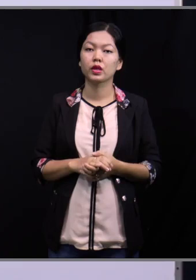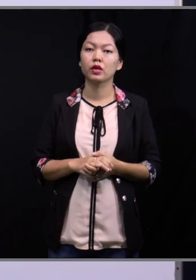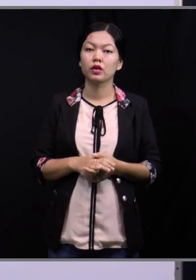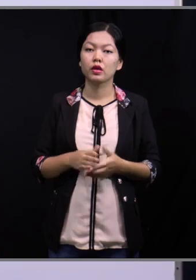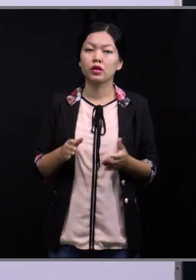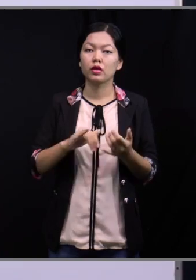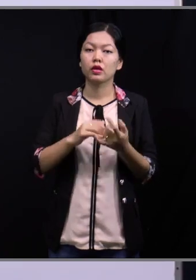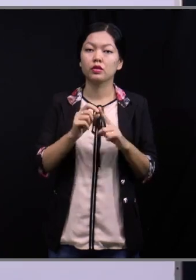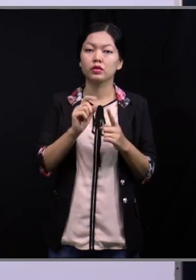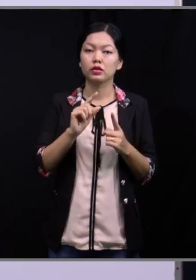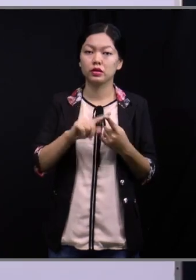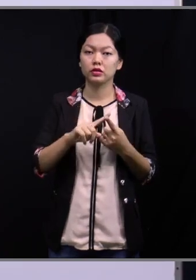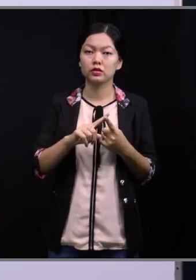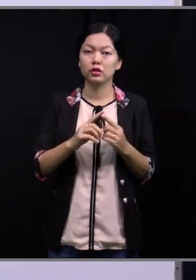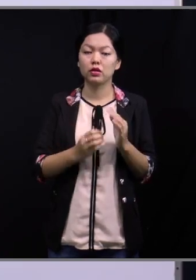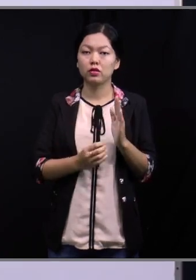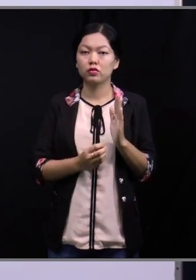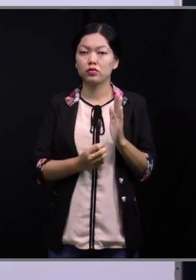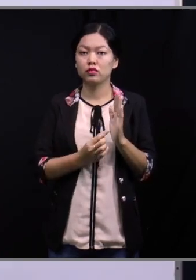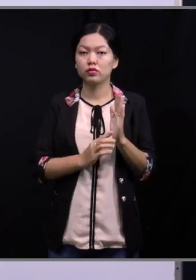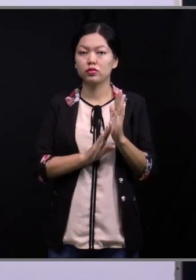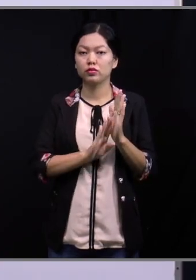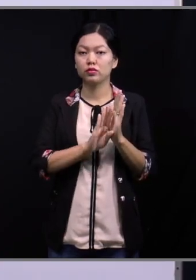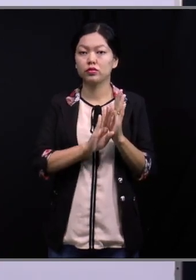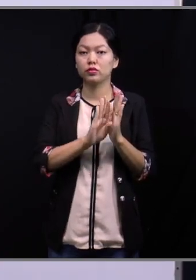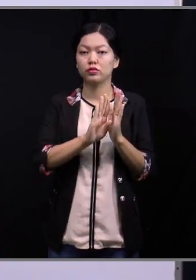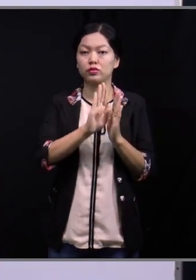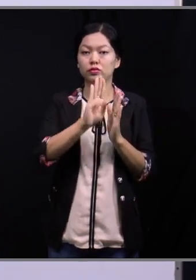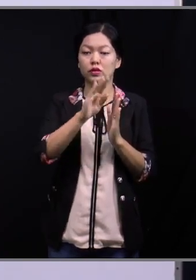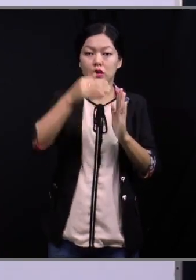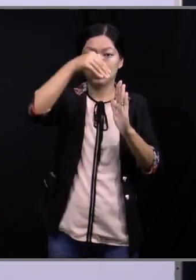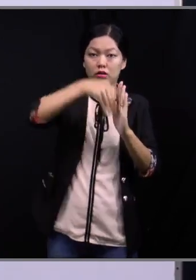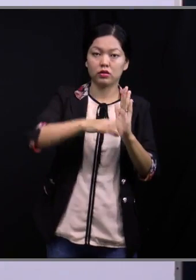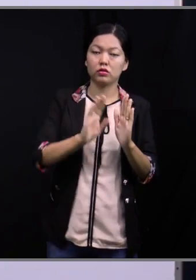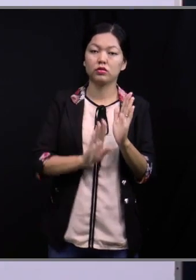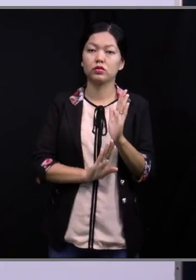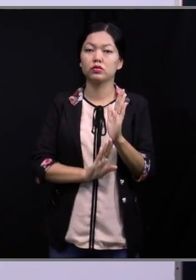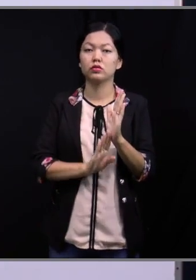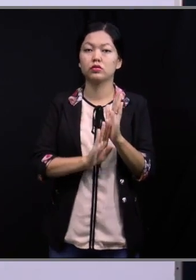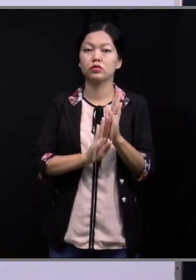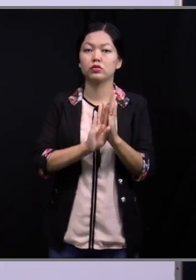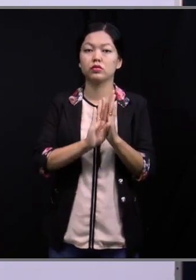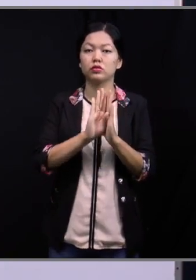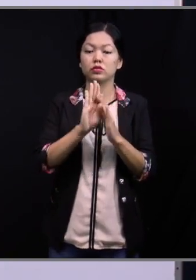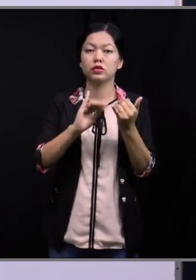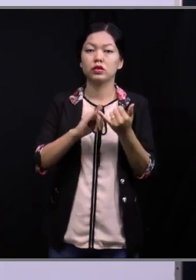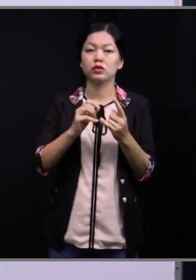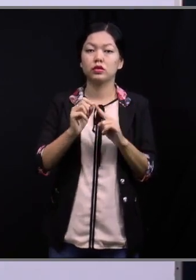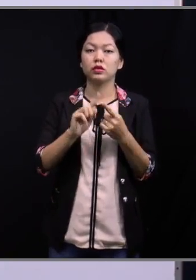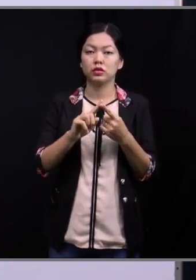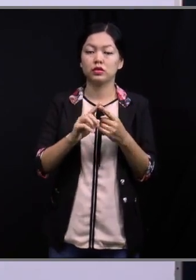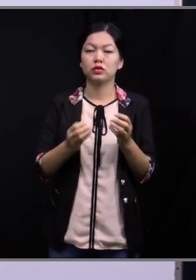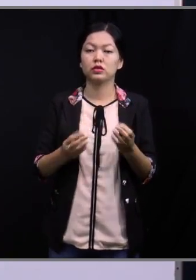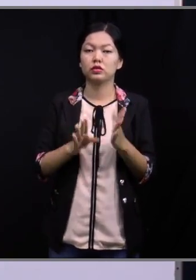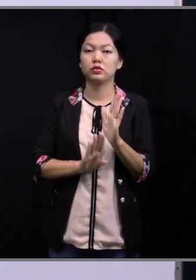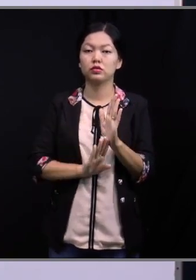upwards, these taxonomic categories are arranged in ascending order. The species, genus, family, order, class, phylum or